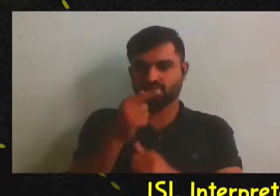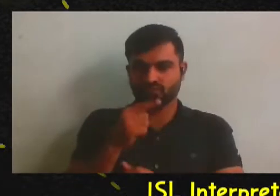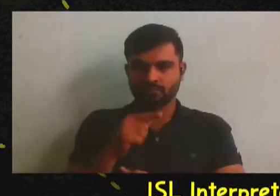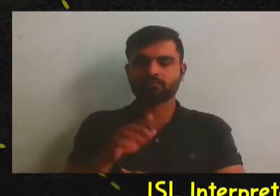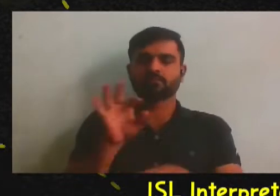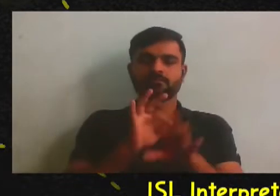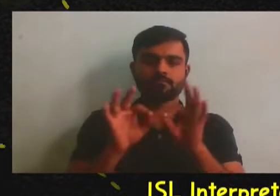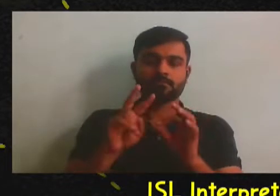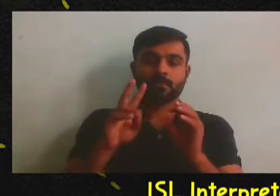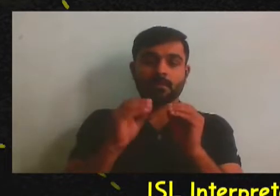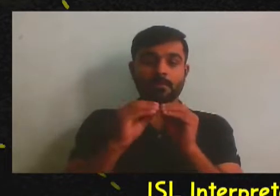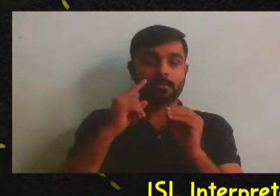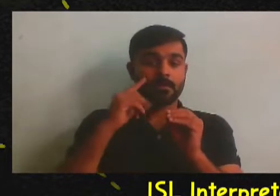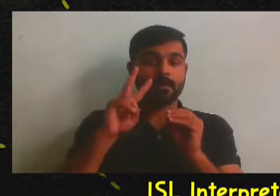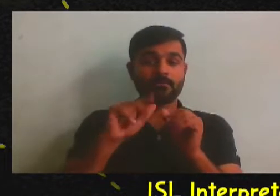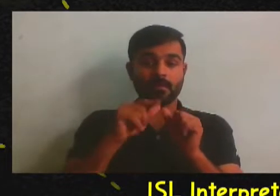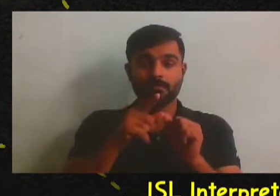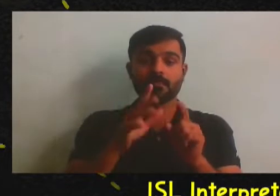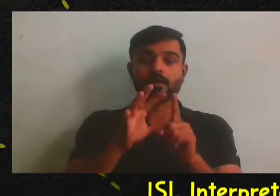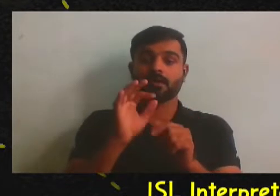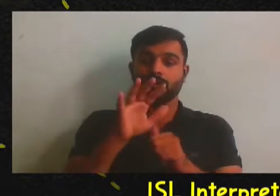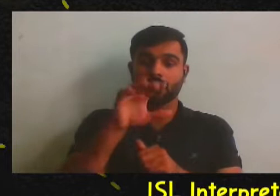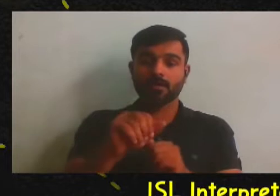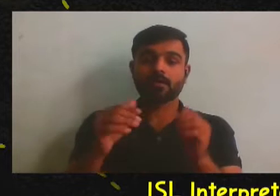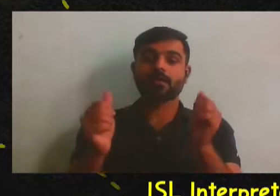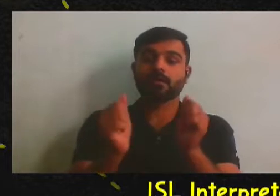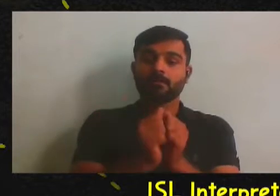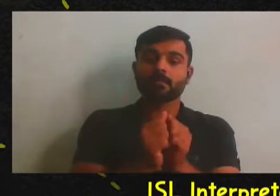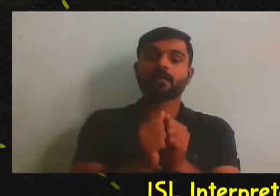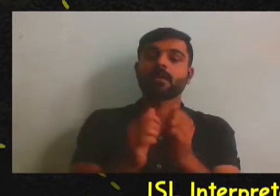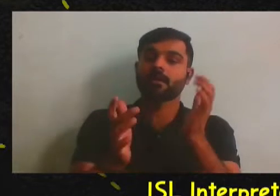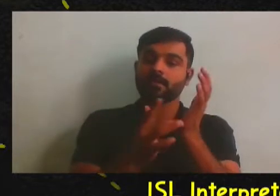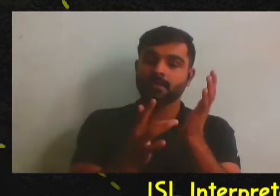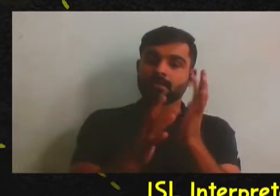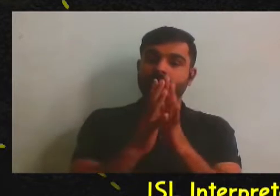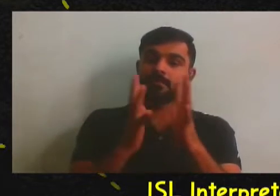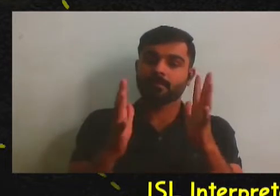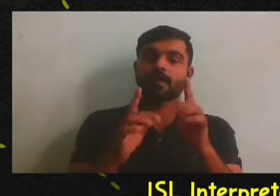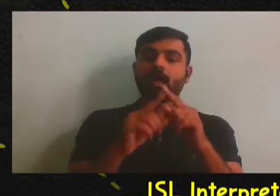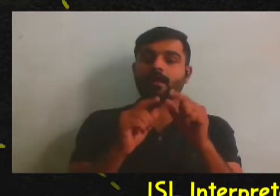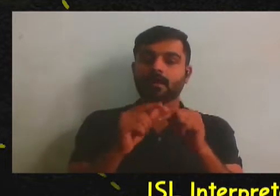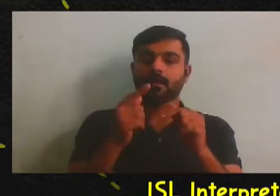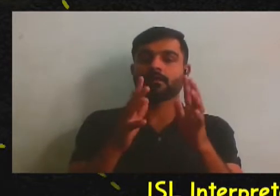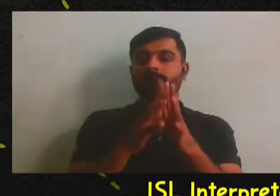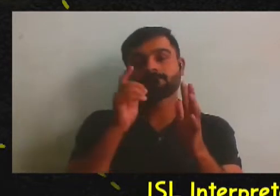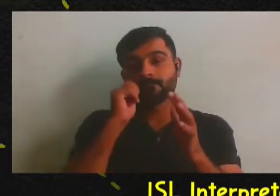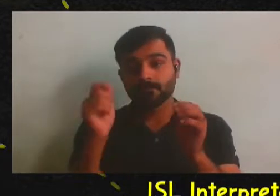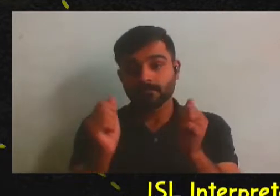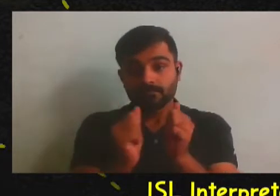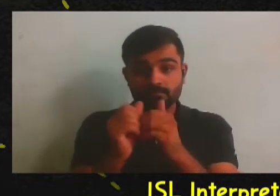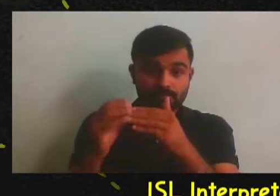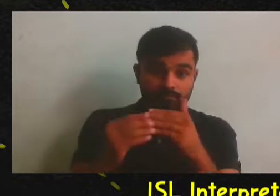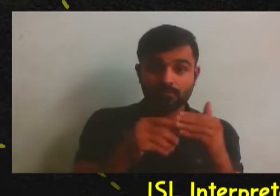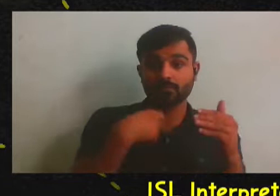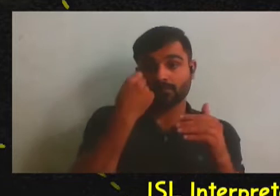with Biva, we are talking about a direct access to starting from technology or big data as the ferment through which things can be